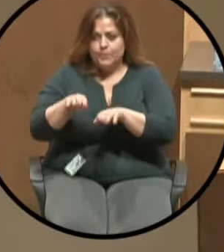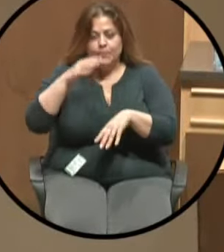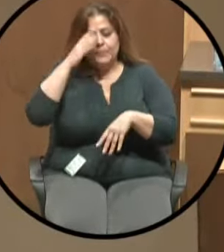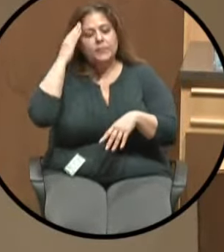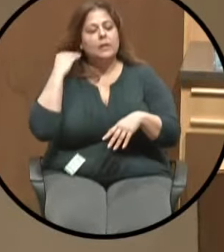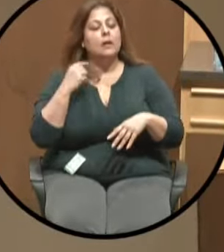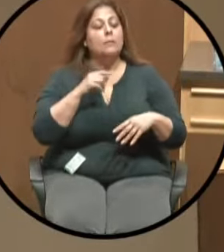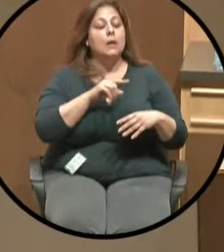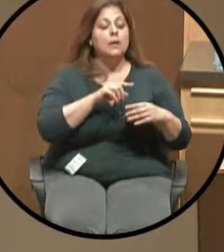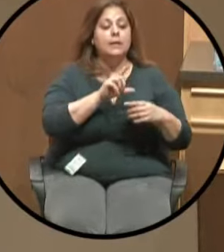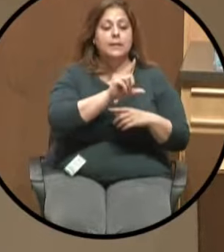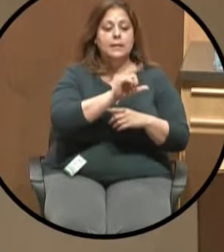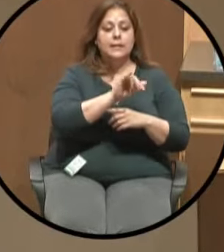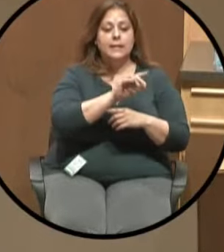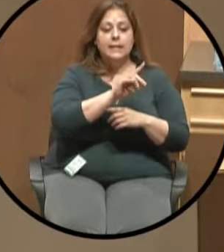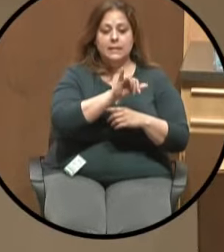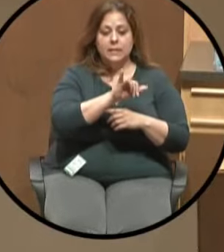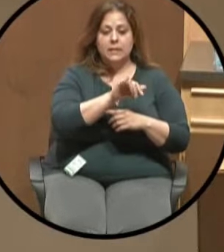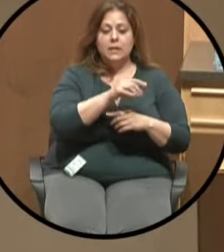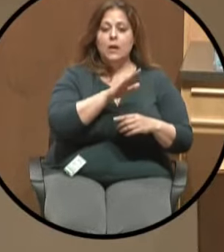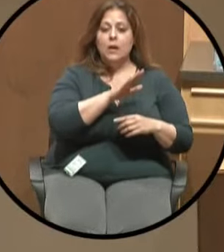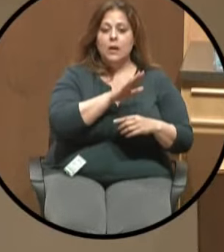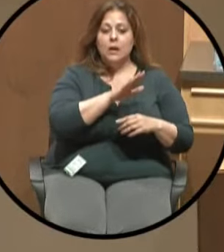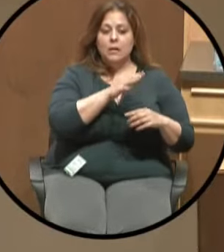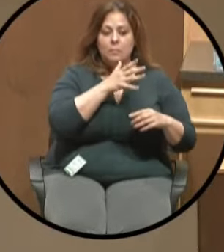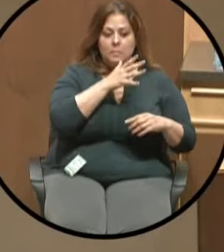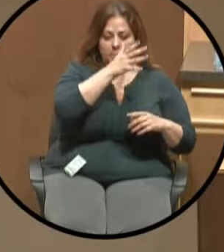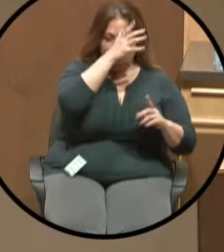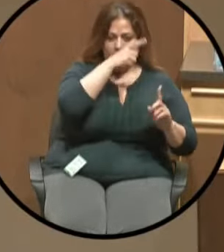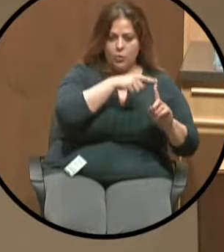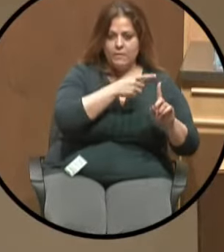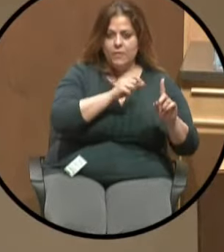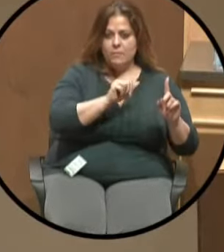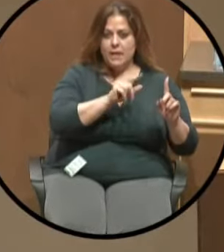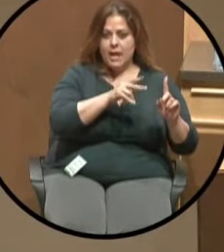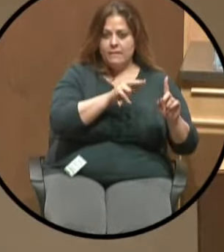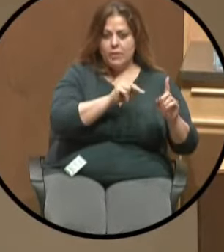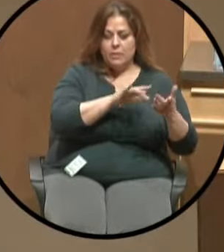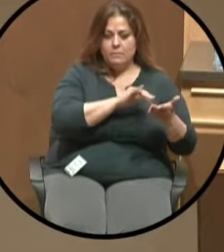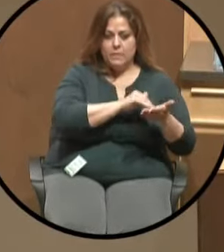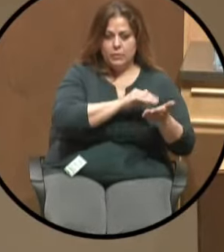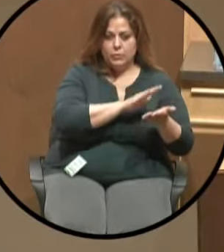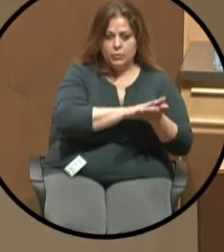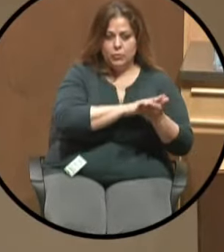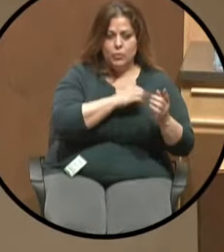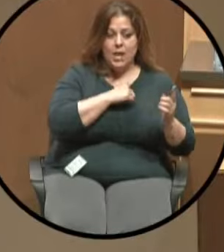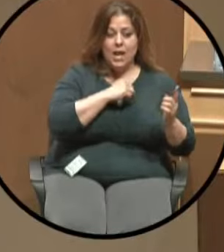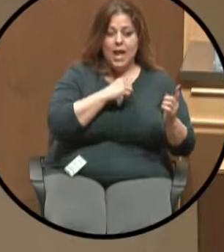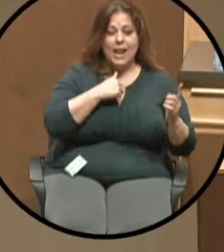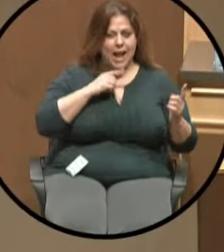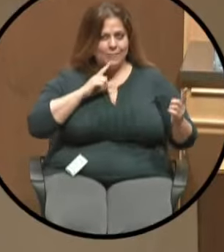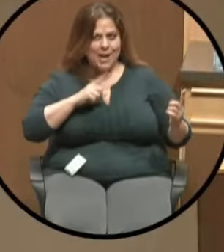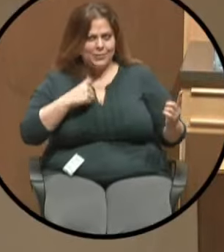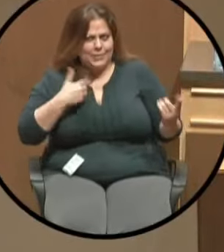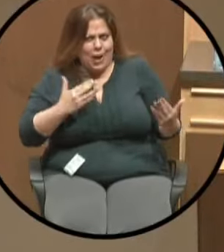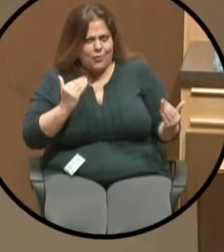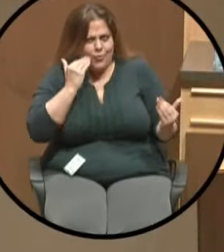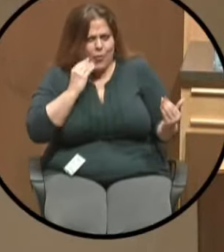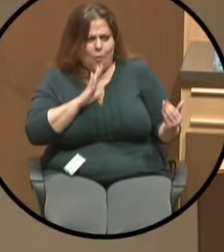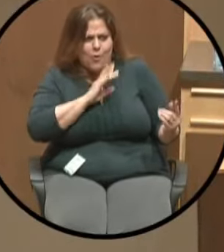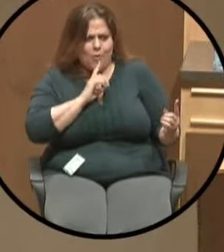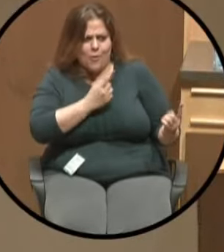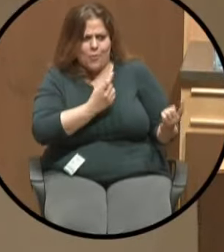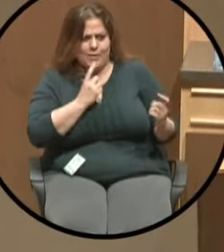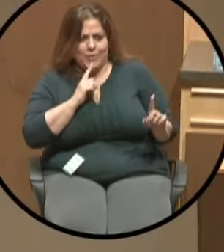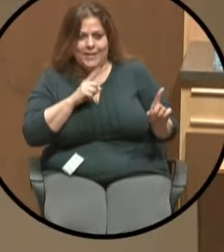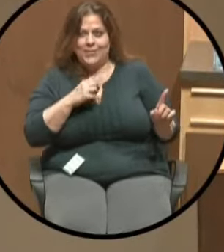question comes from Lindsay, who is a parent at Avalon Middle School. She asked, I'm going to cover this one because I know the answer, and I